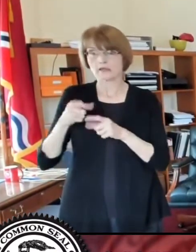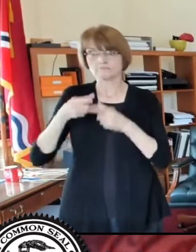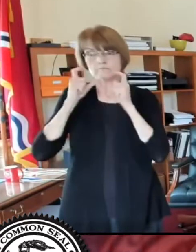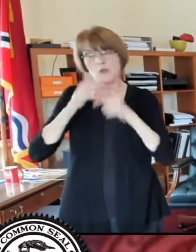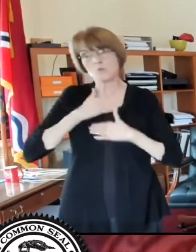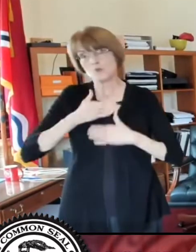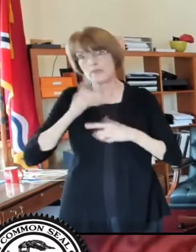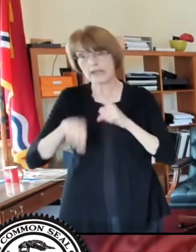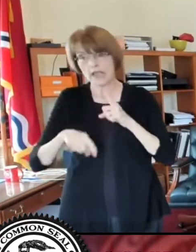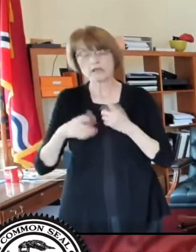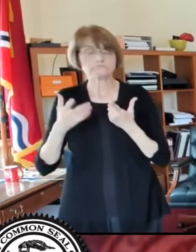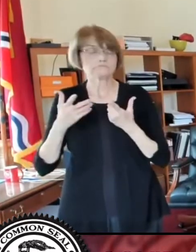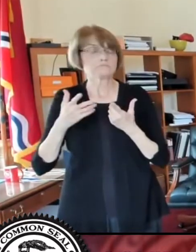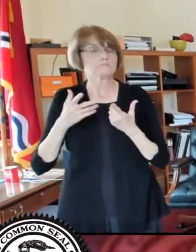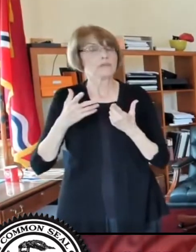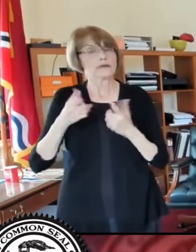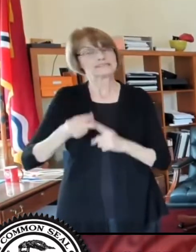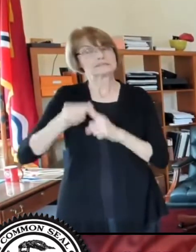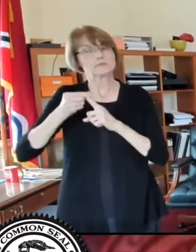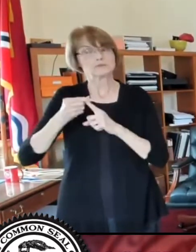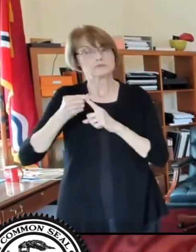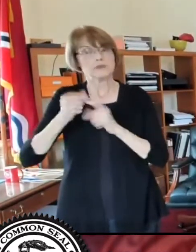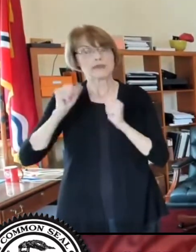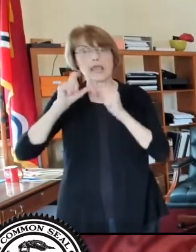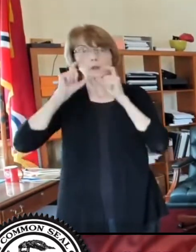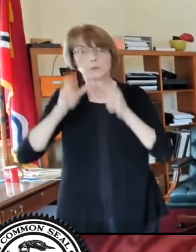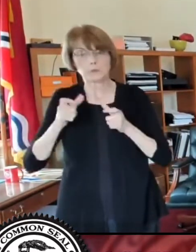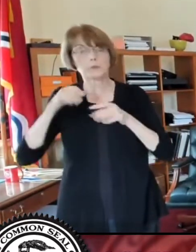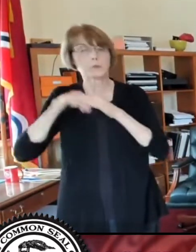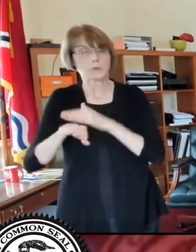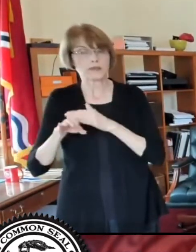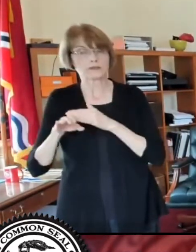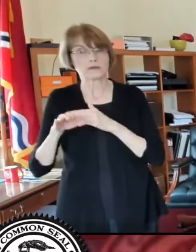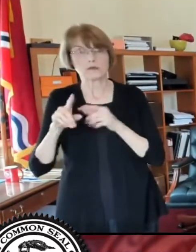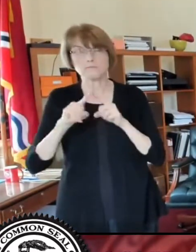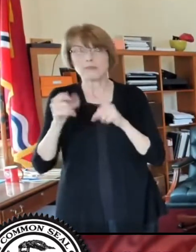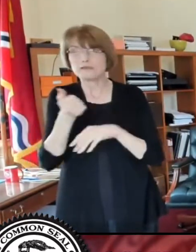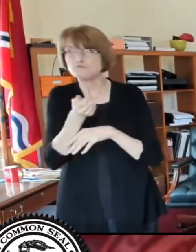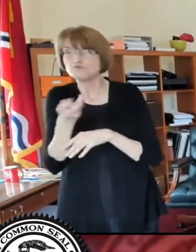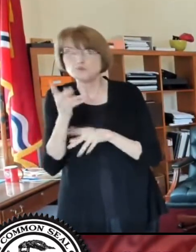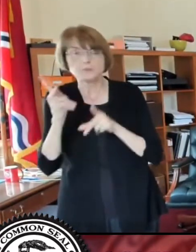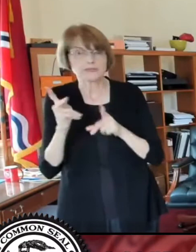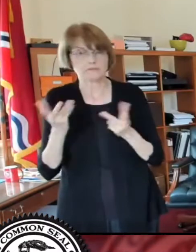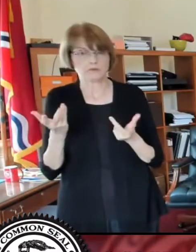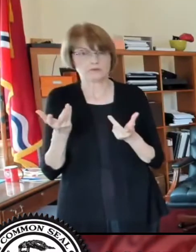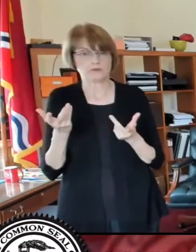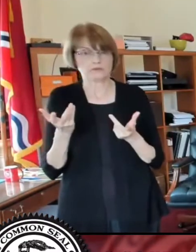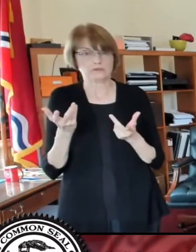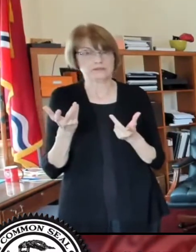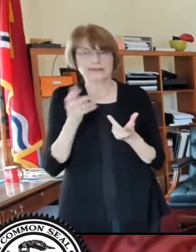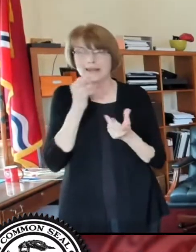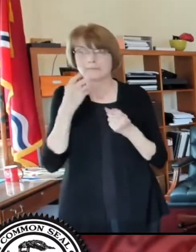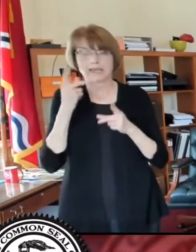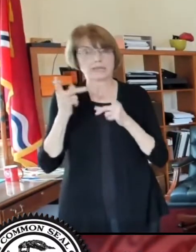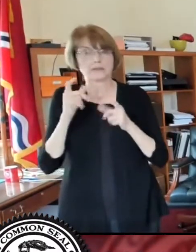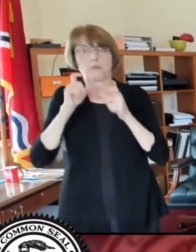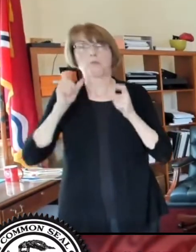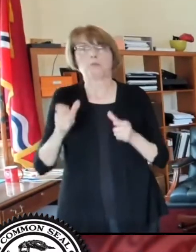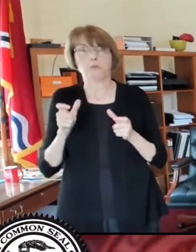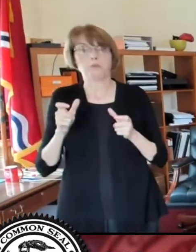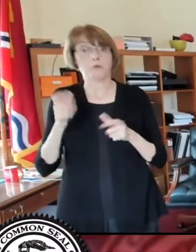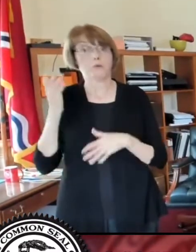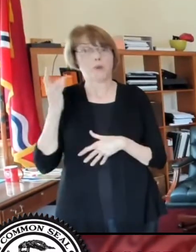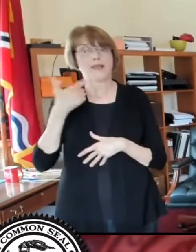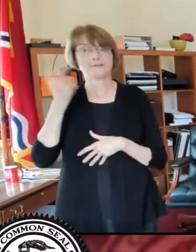But that's a small percentage of the folks. So I wouldn't expect to see too many people in